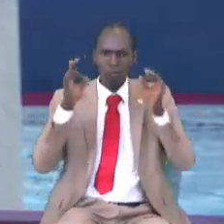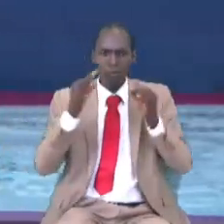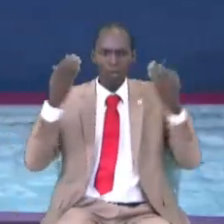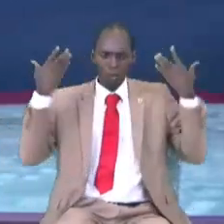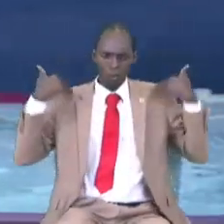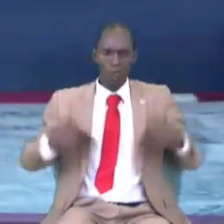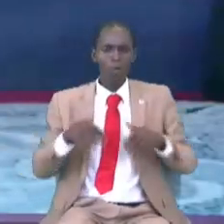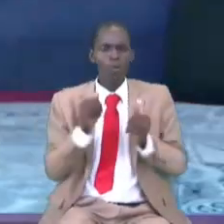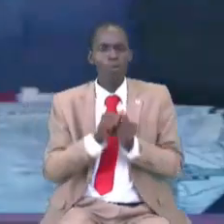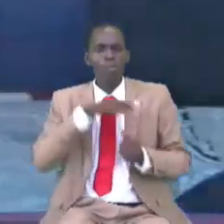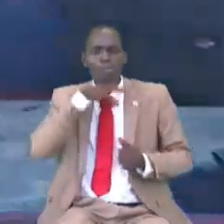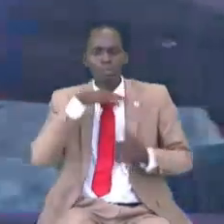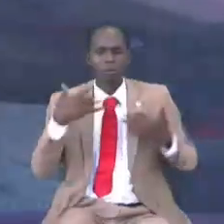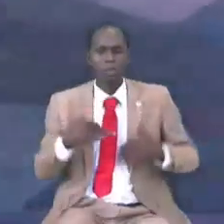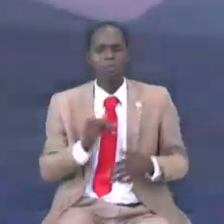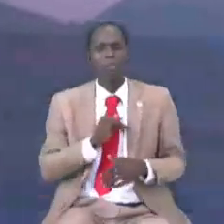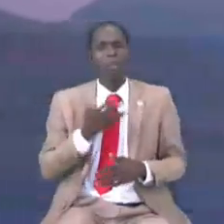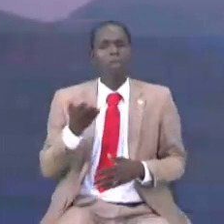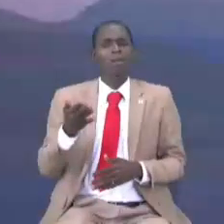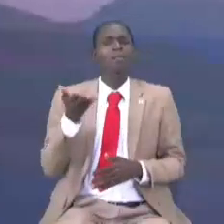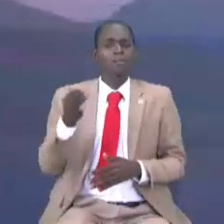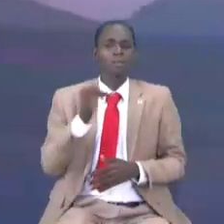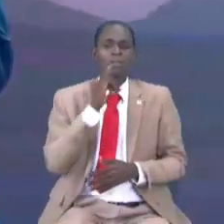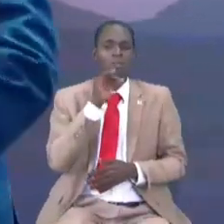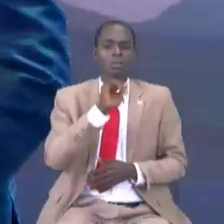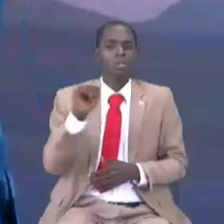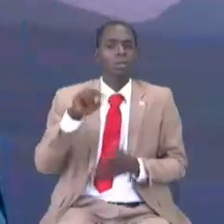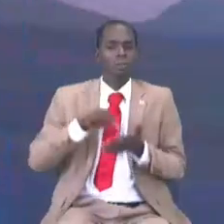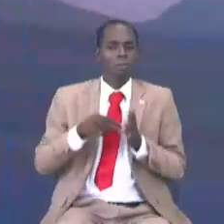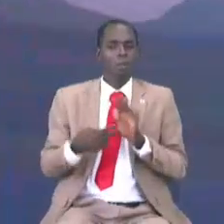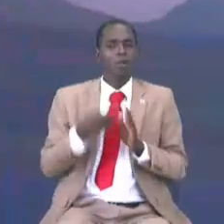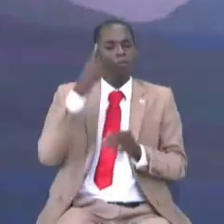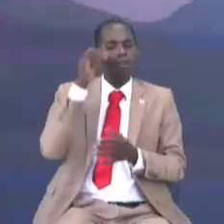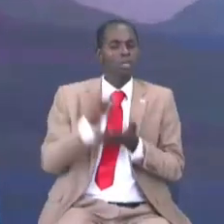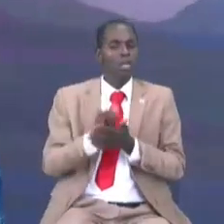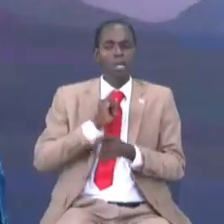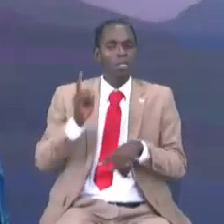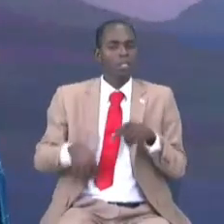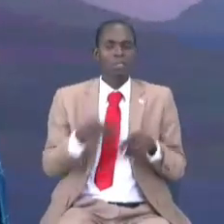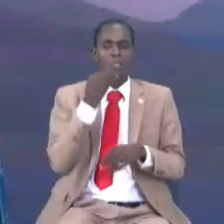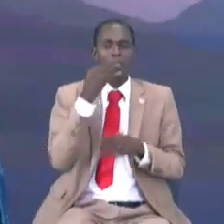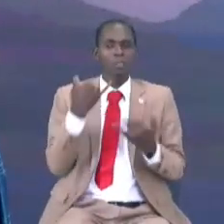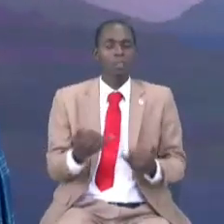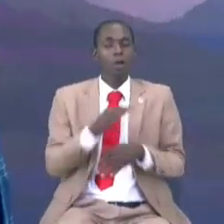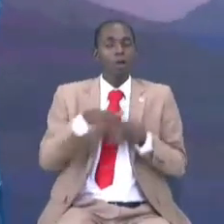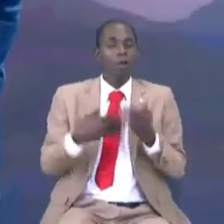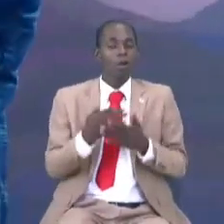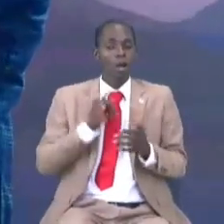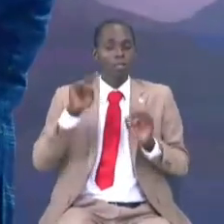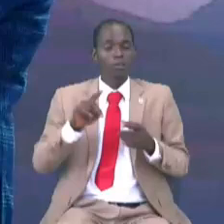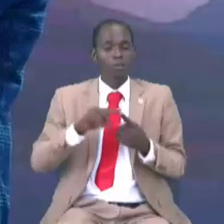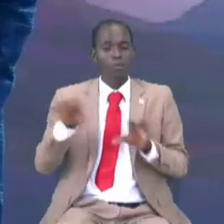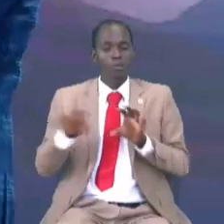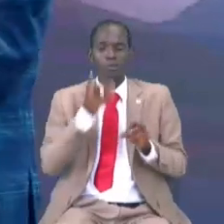I cannot eat now. All I need to do is to turn away from my evil. And then he says, cry